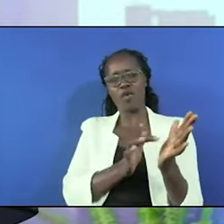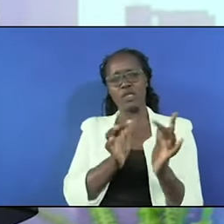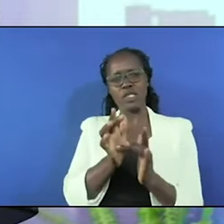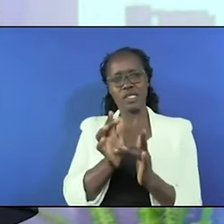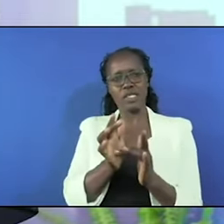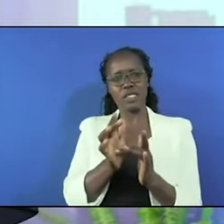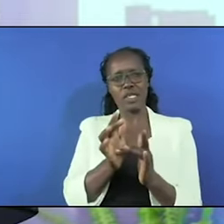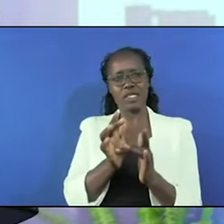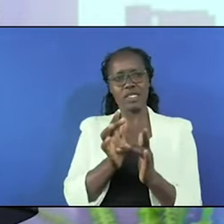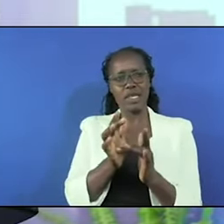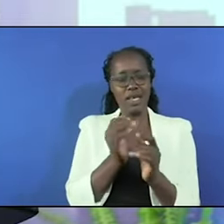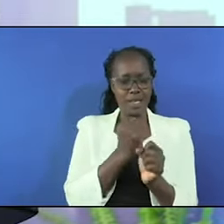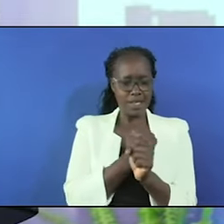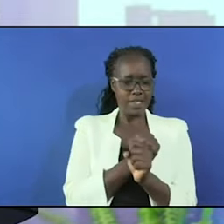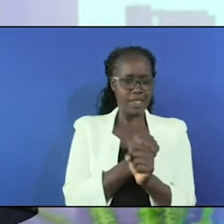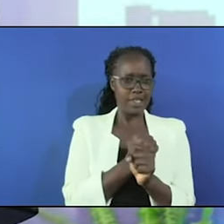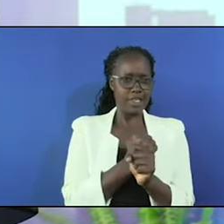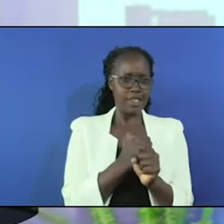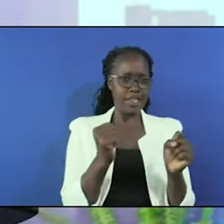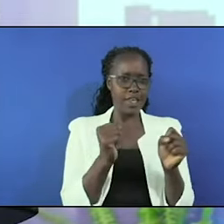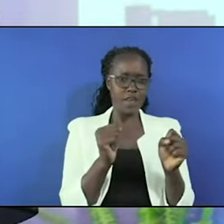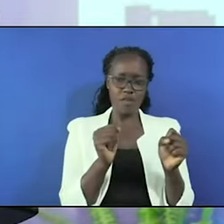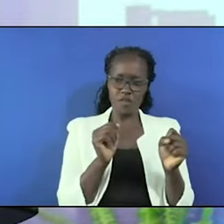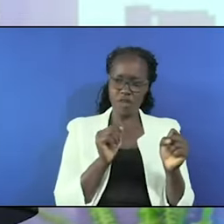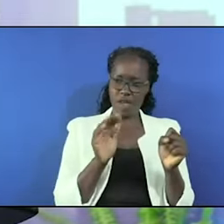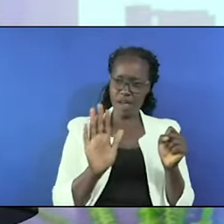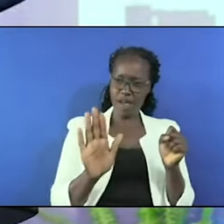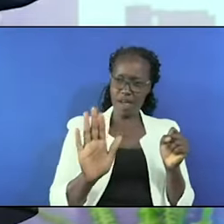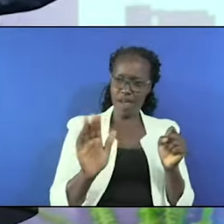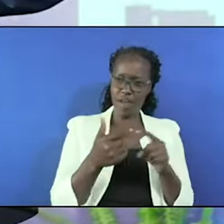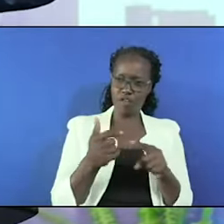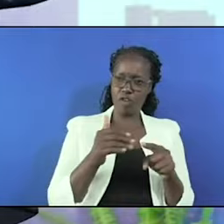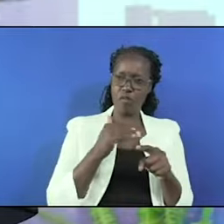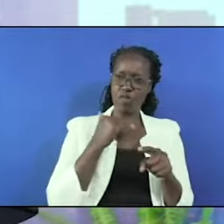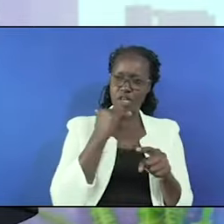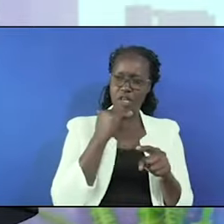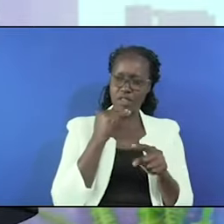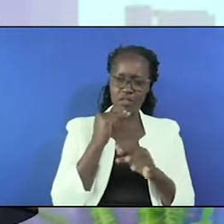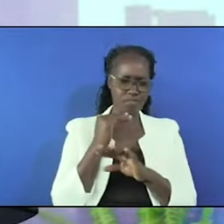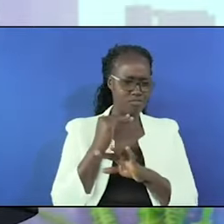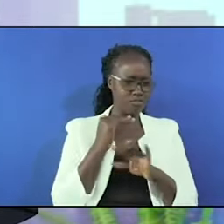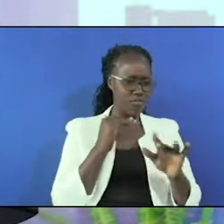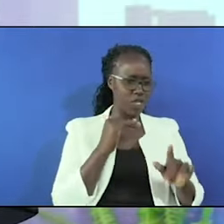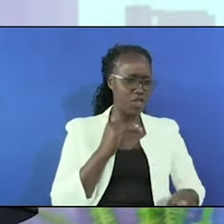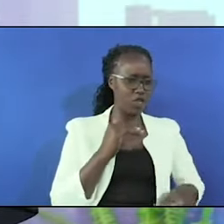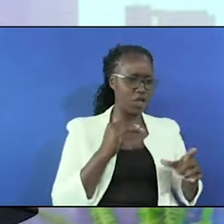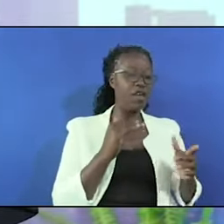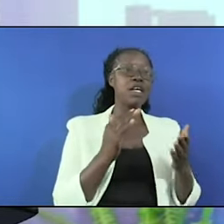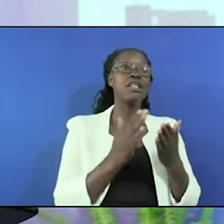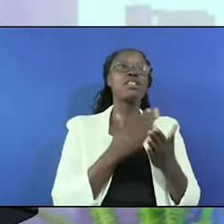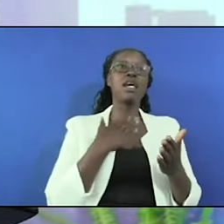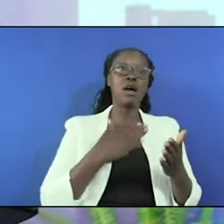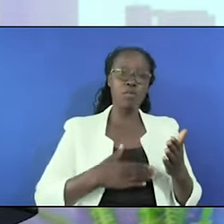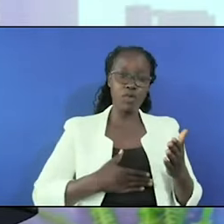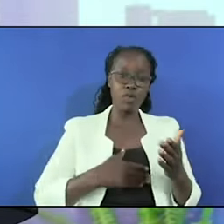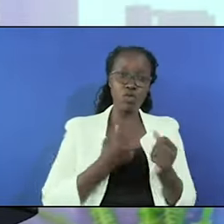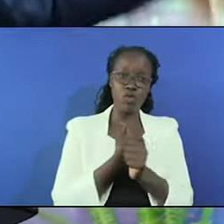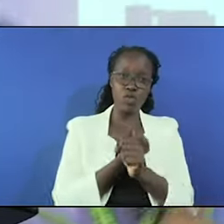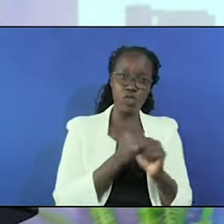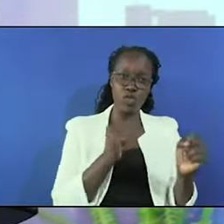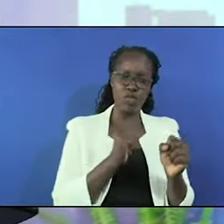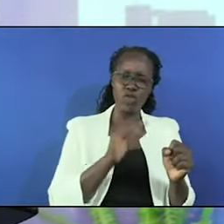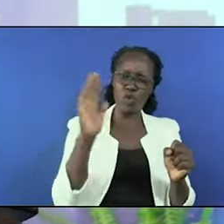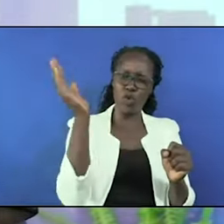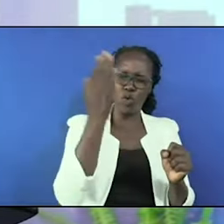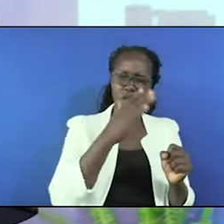Jesus saved her from death. Some of you have been saved from near death, but you